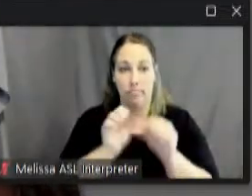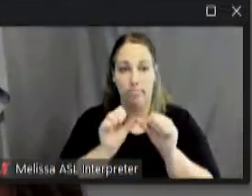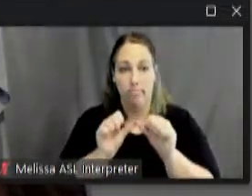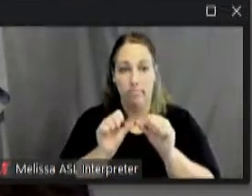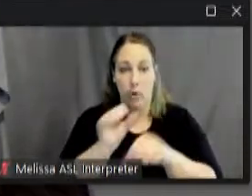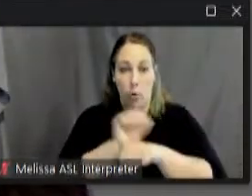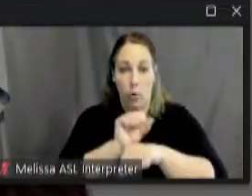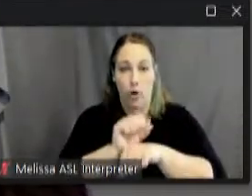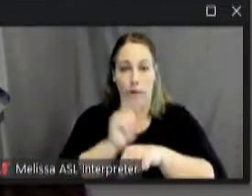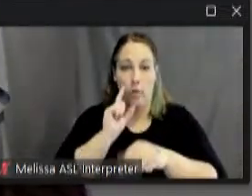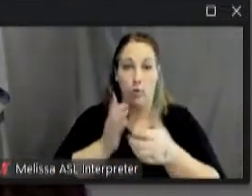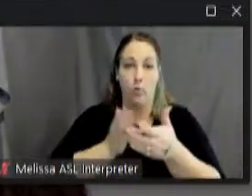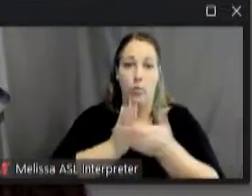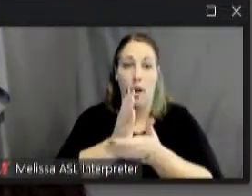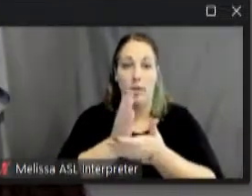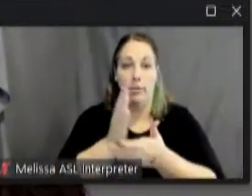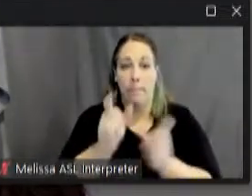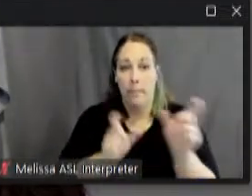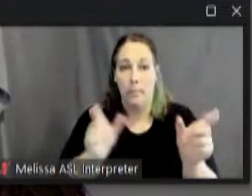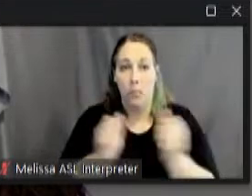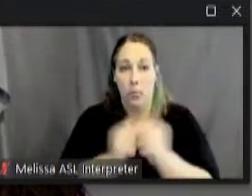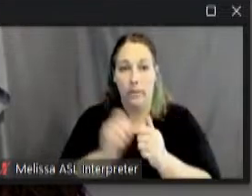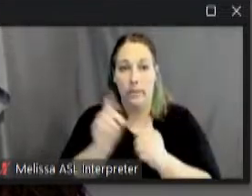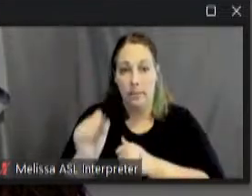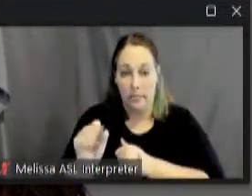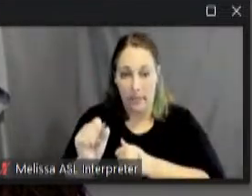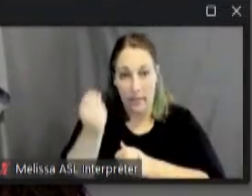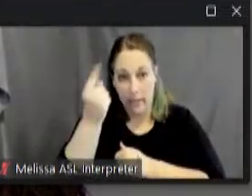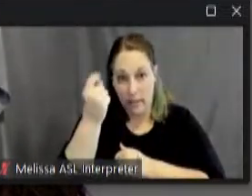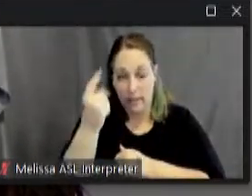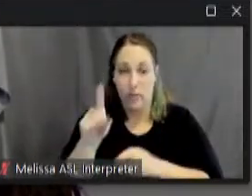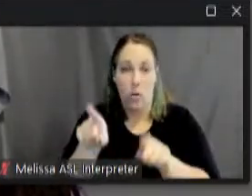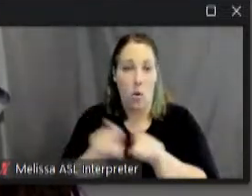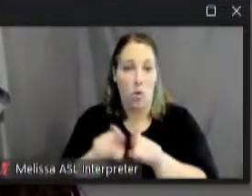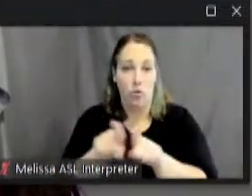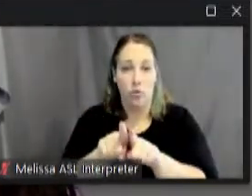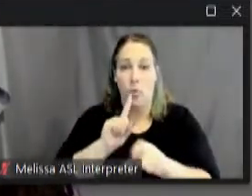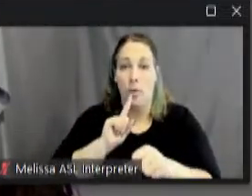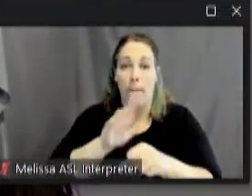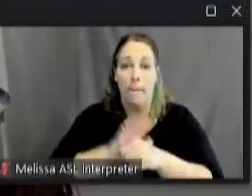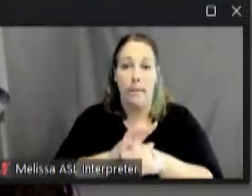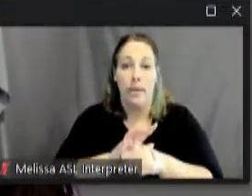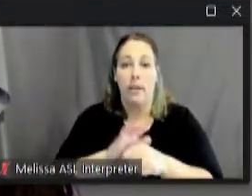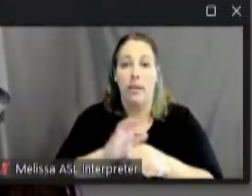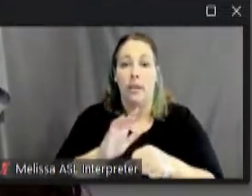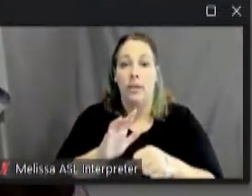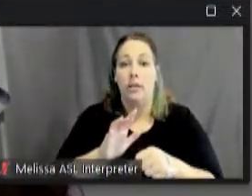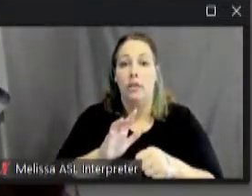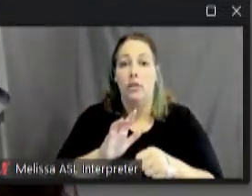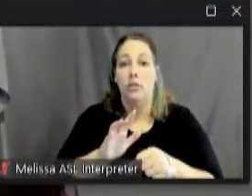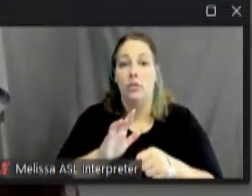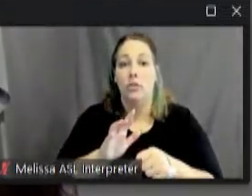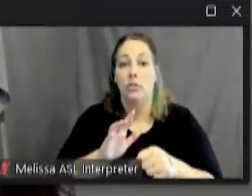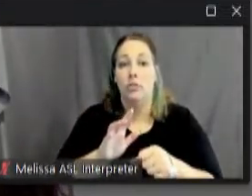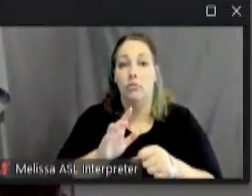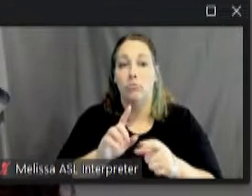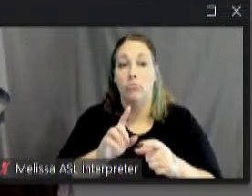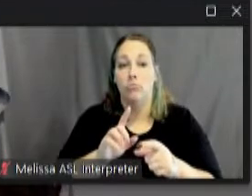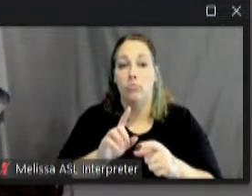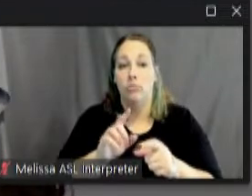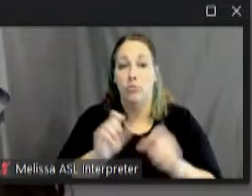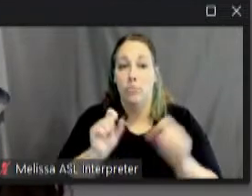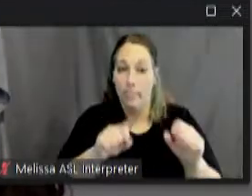disability, and in that sense, we are also committed to articulate at an institutional